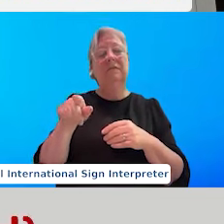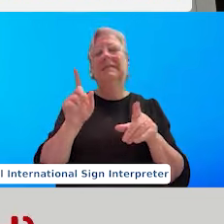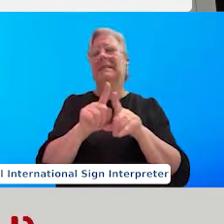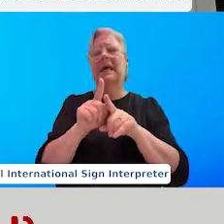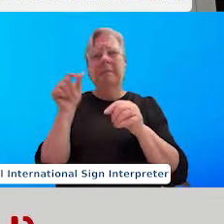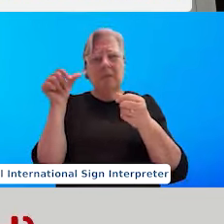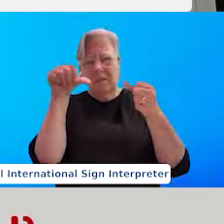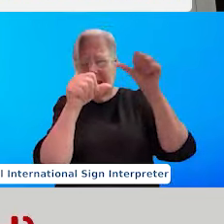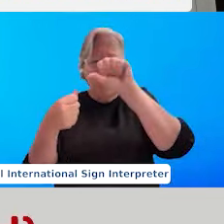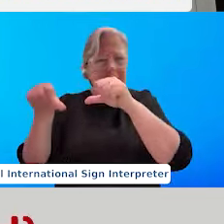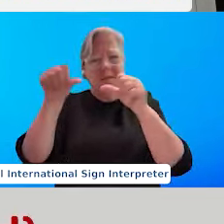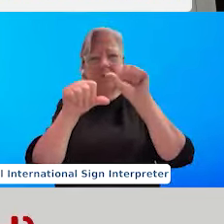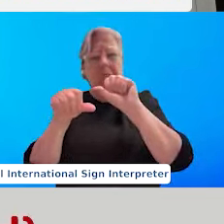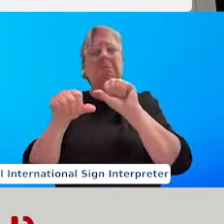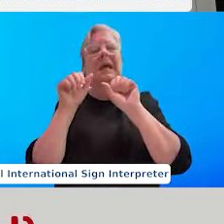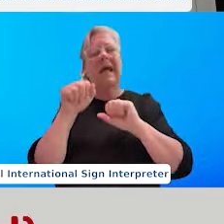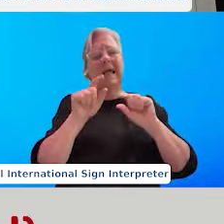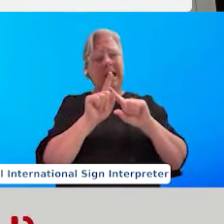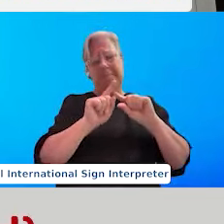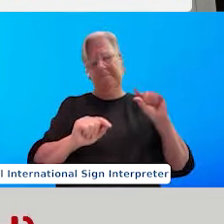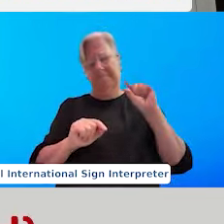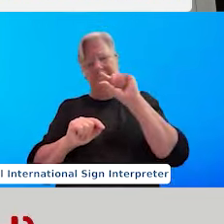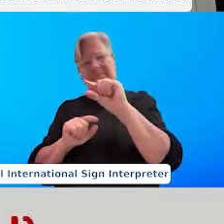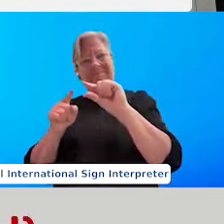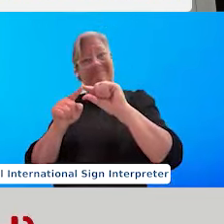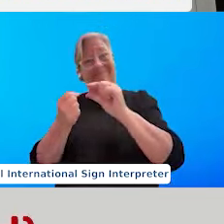degree without any payment.